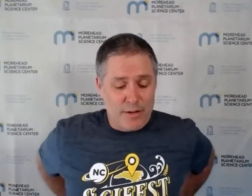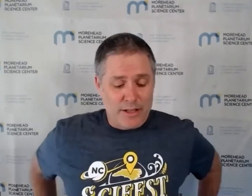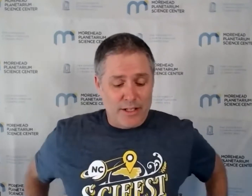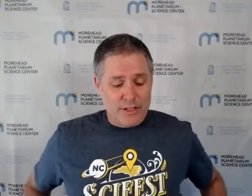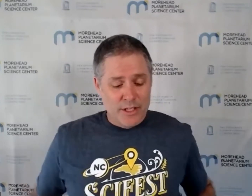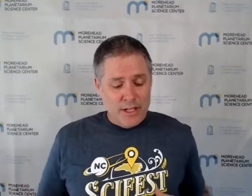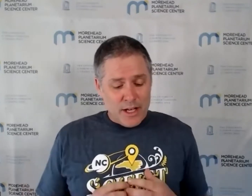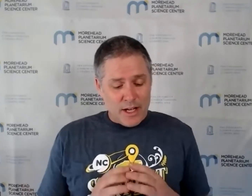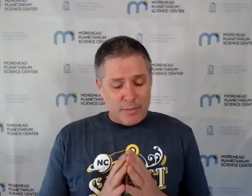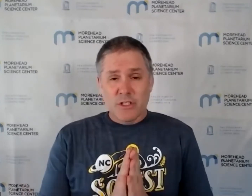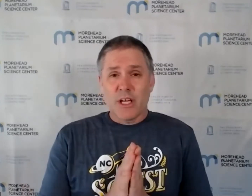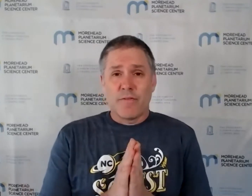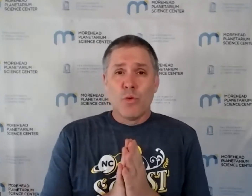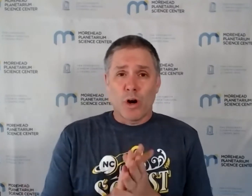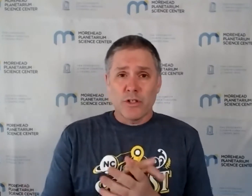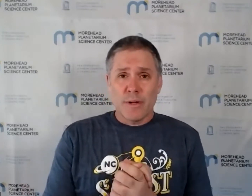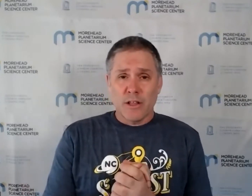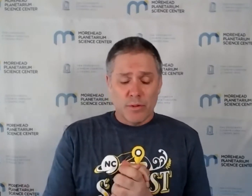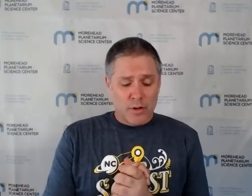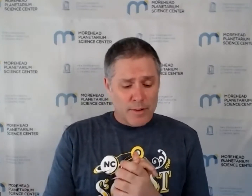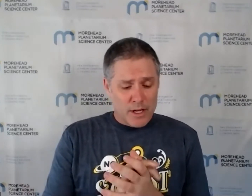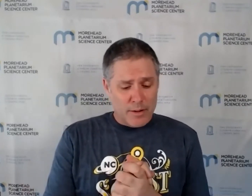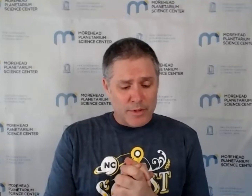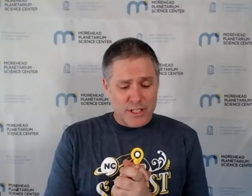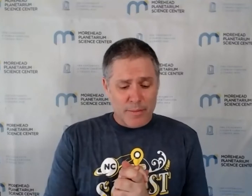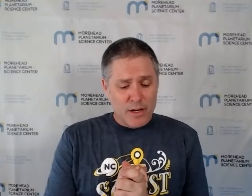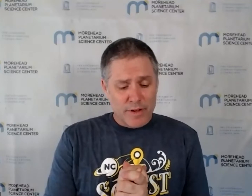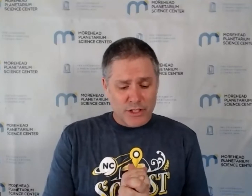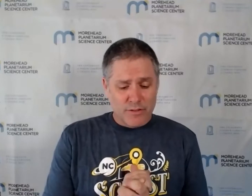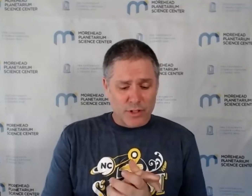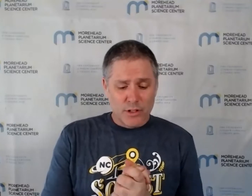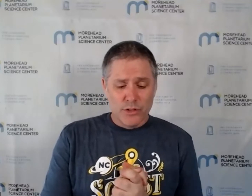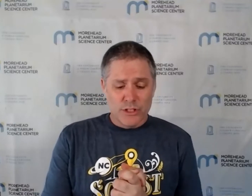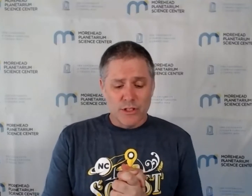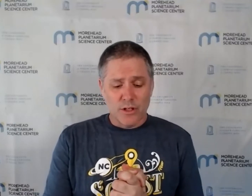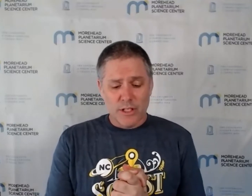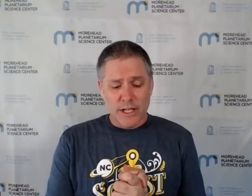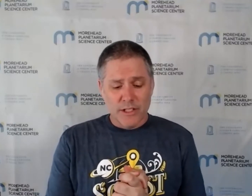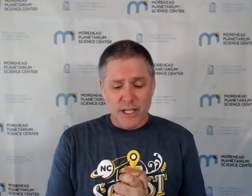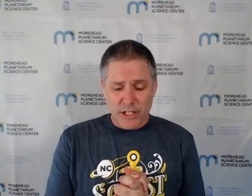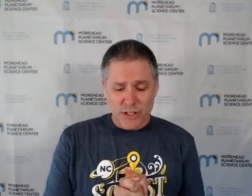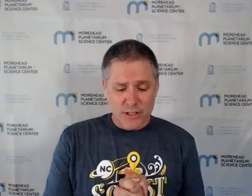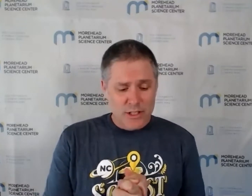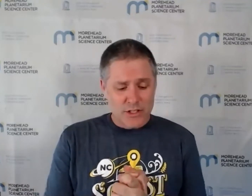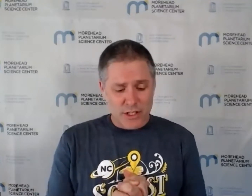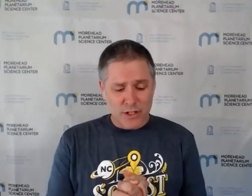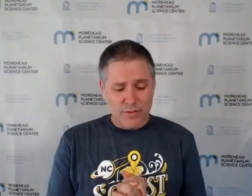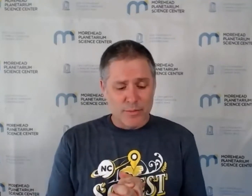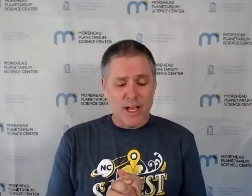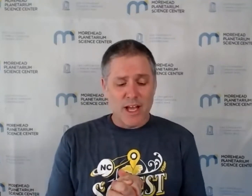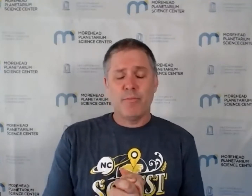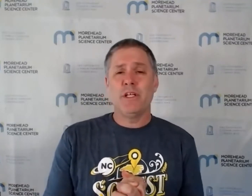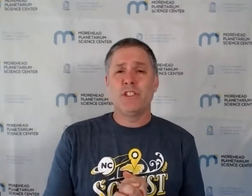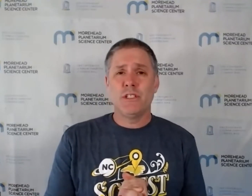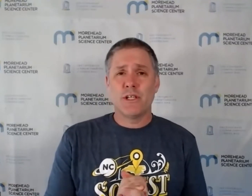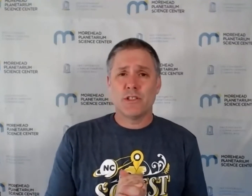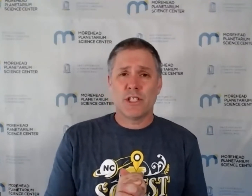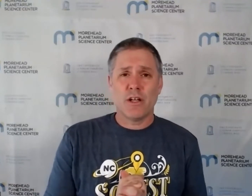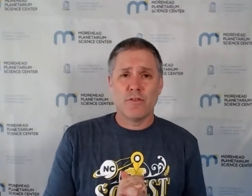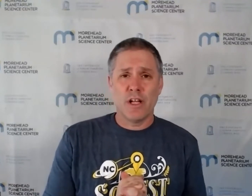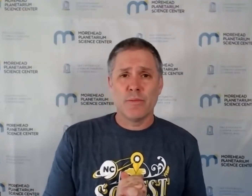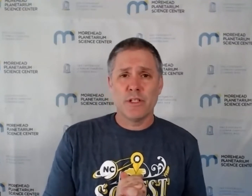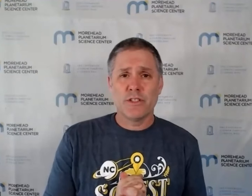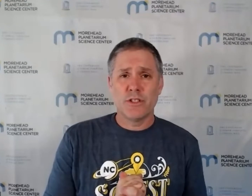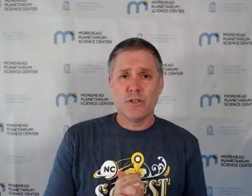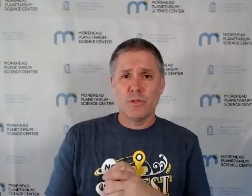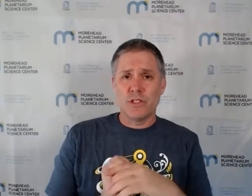very excited about this. Let me say a few words about the program. The STEM Innovation for Inclusion in Early Education Center from the FPG